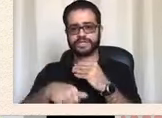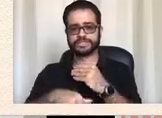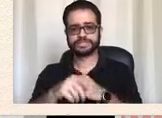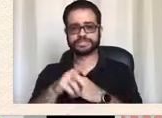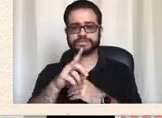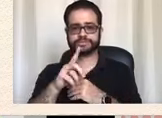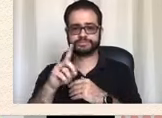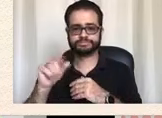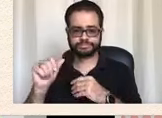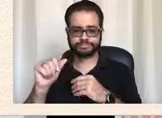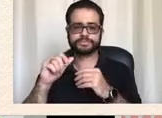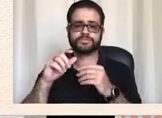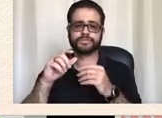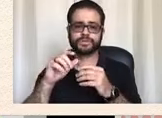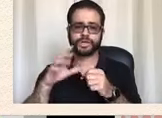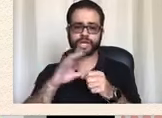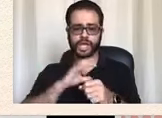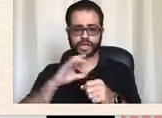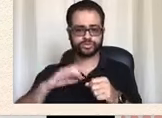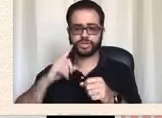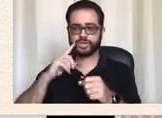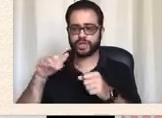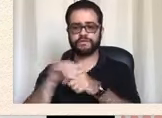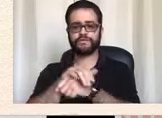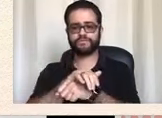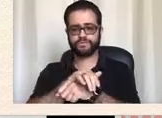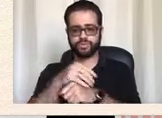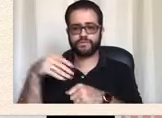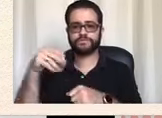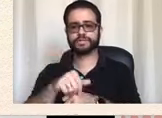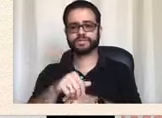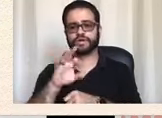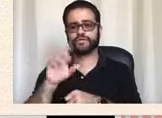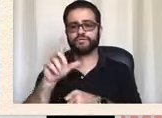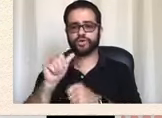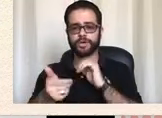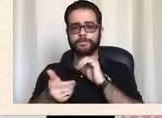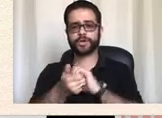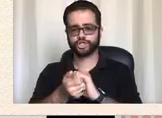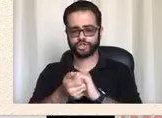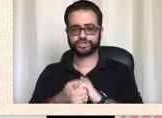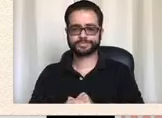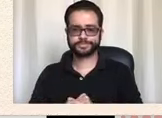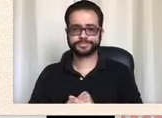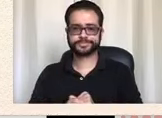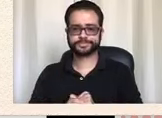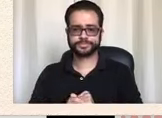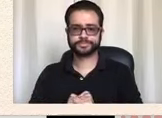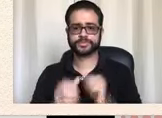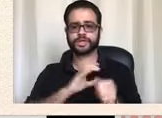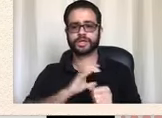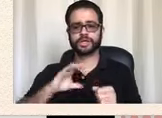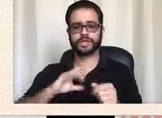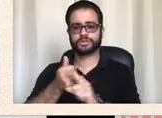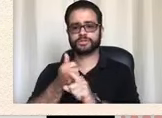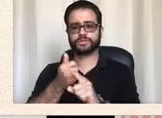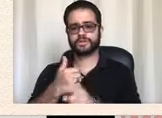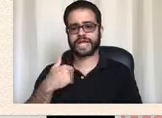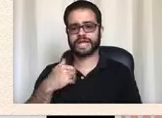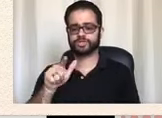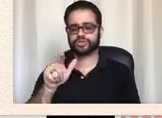the Florida Partners in Policymaking program. The council itself is made up of 29 volunteers that are